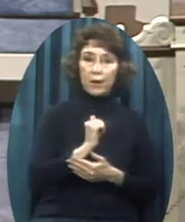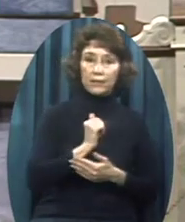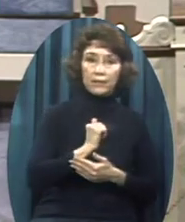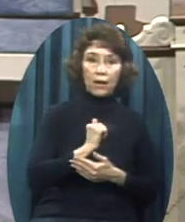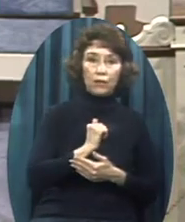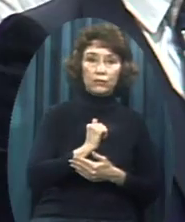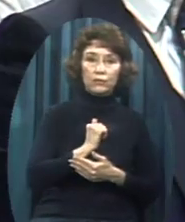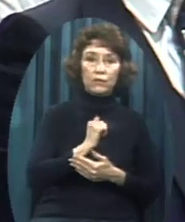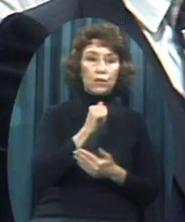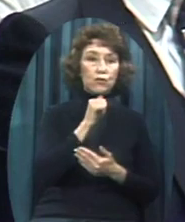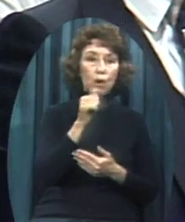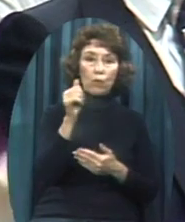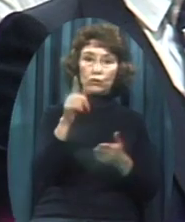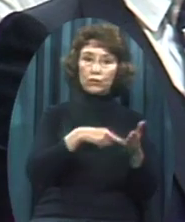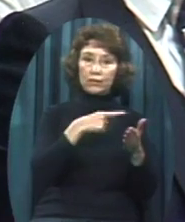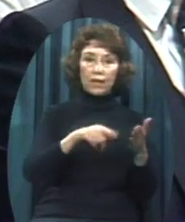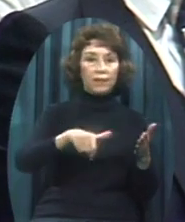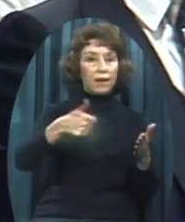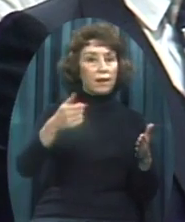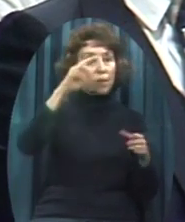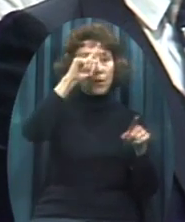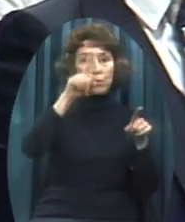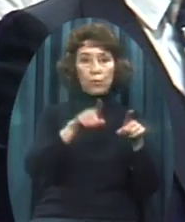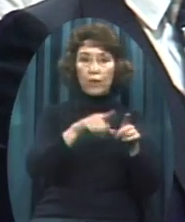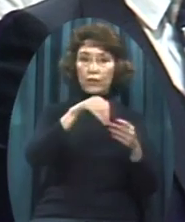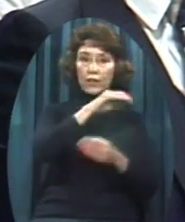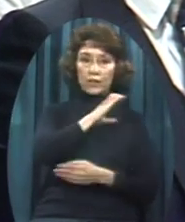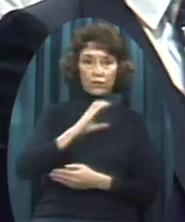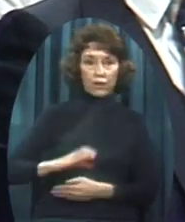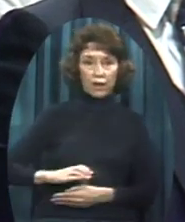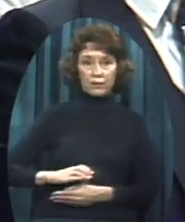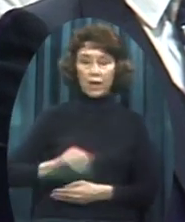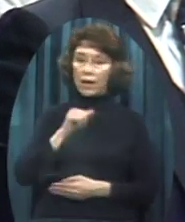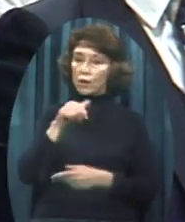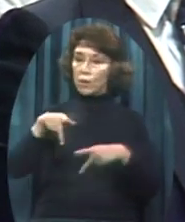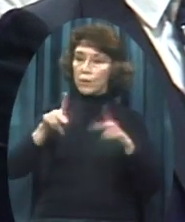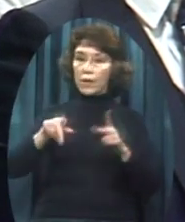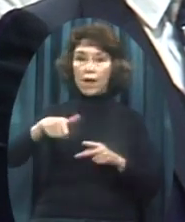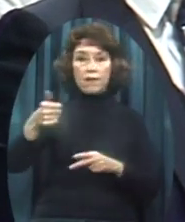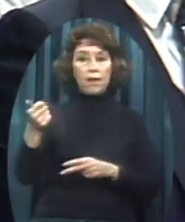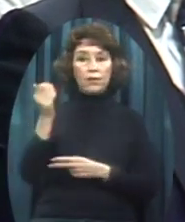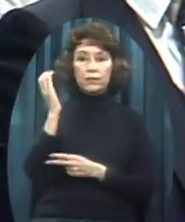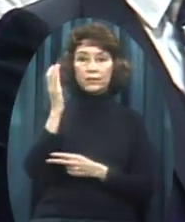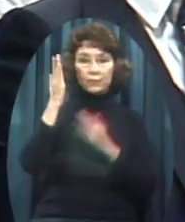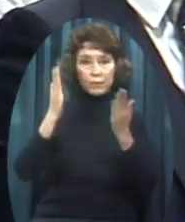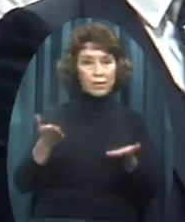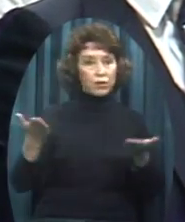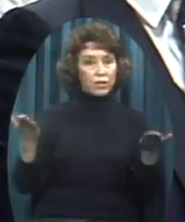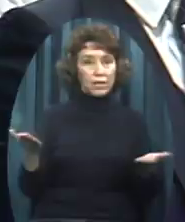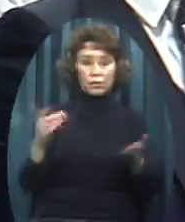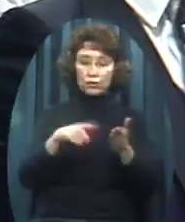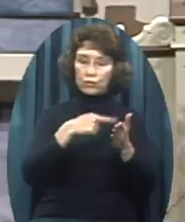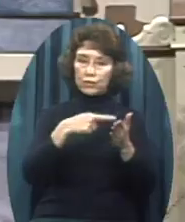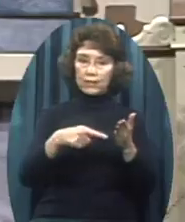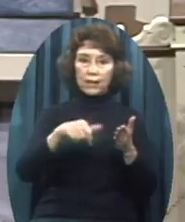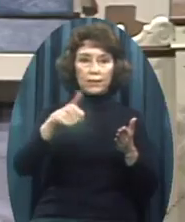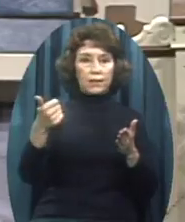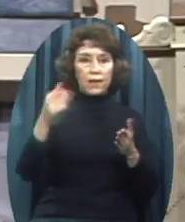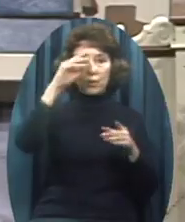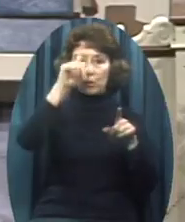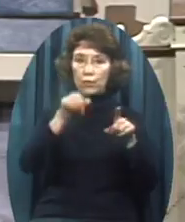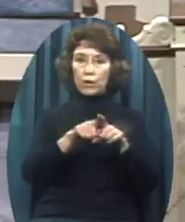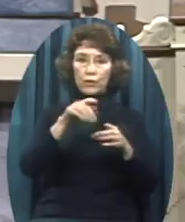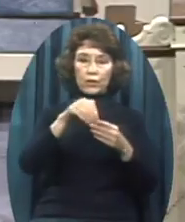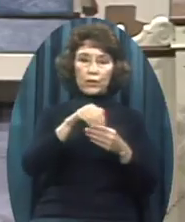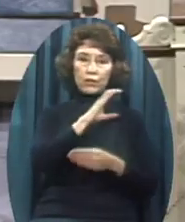brother in Christ. I may not agree with this preacher or that evangelist. I may not agree with cooperative evangelism practiced by some. I may not agree